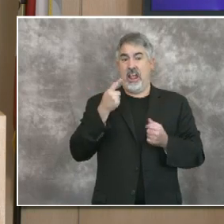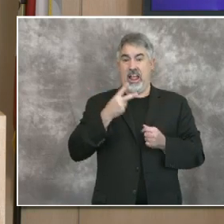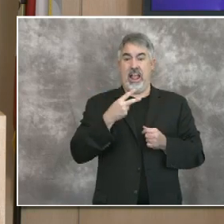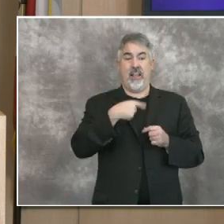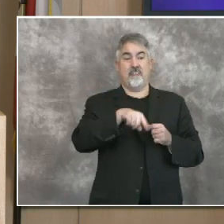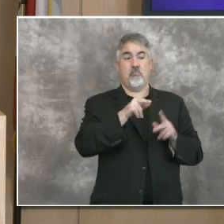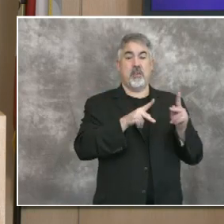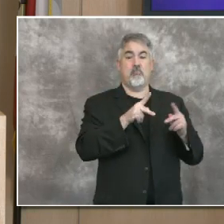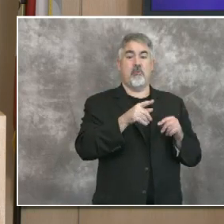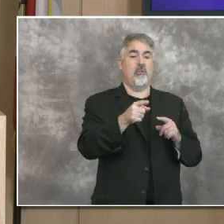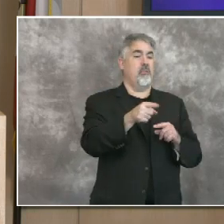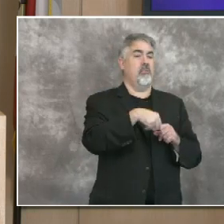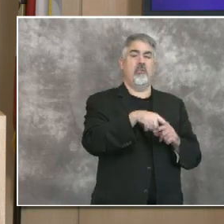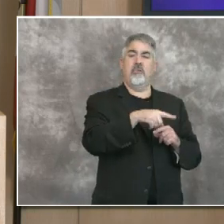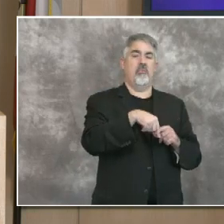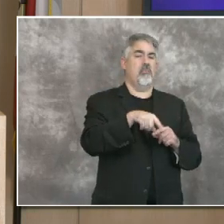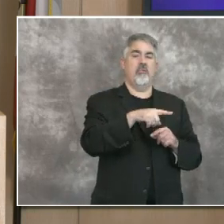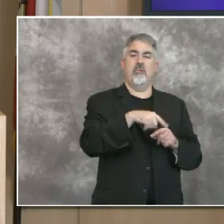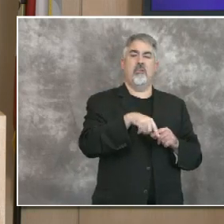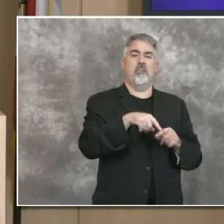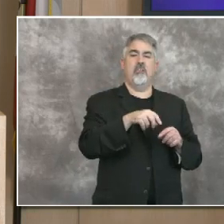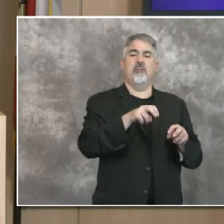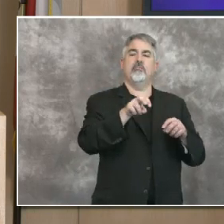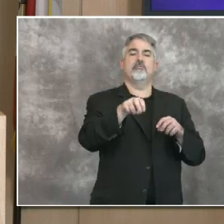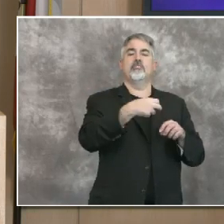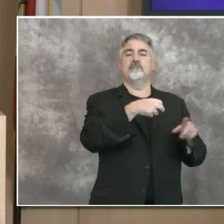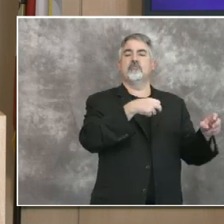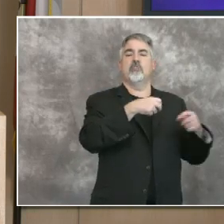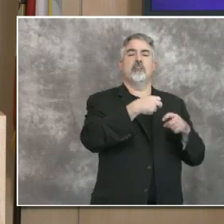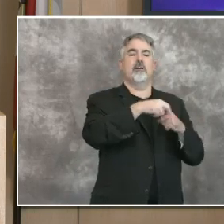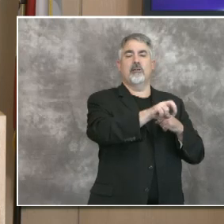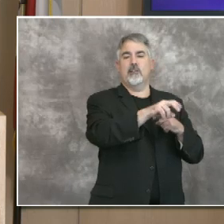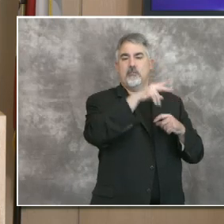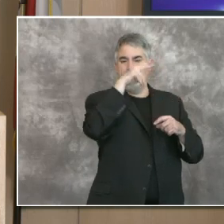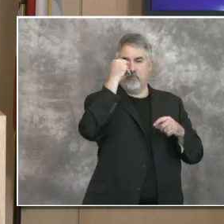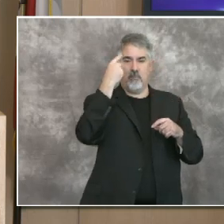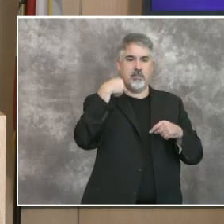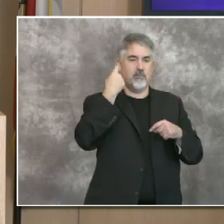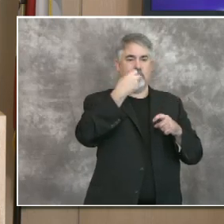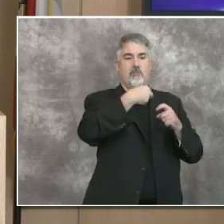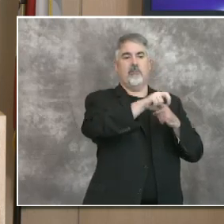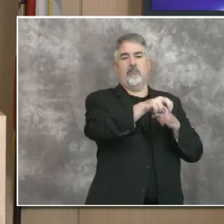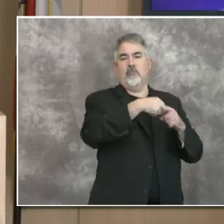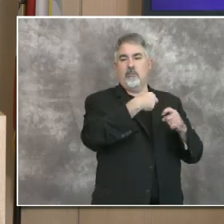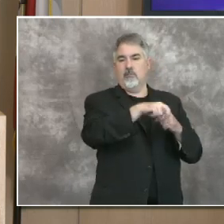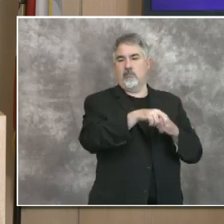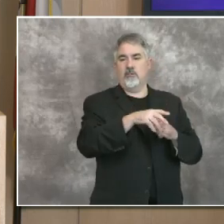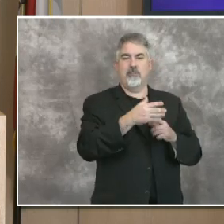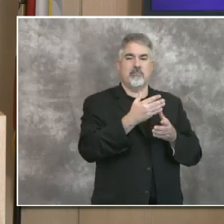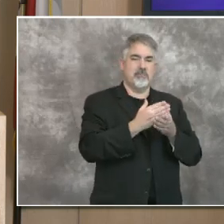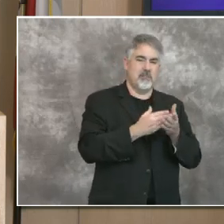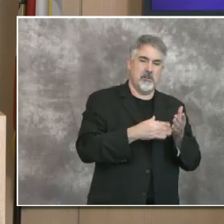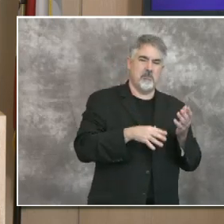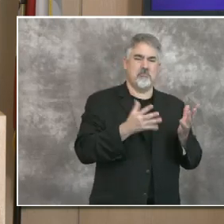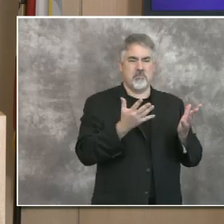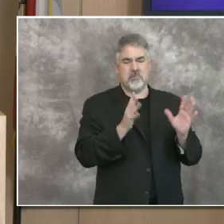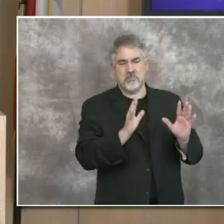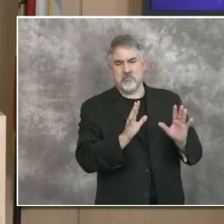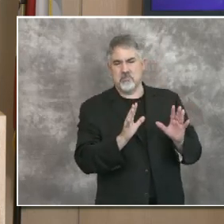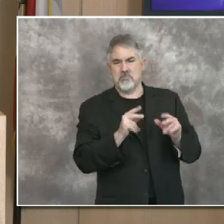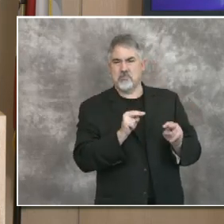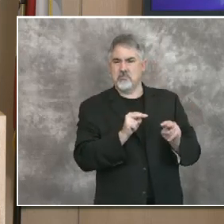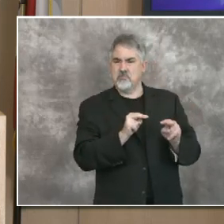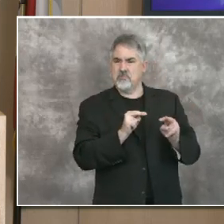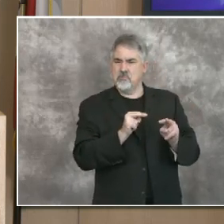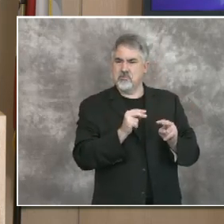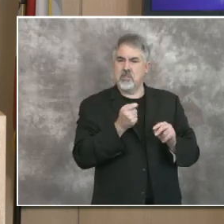endorsing travel to Mexico within the last 14 days. So there is certainly an effect of